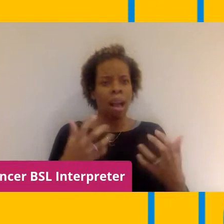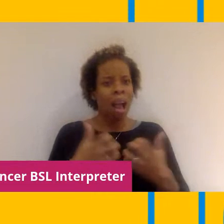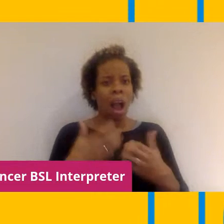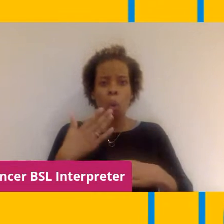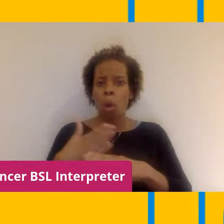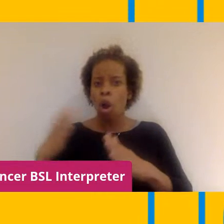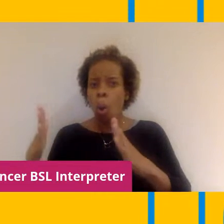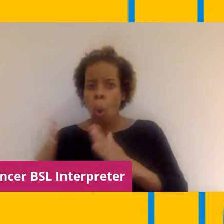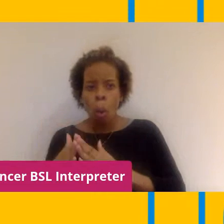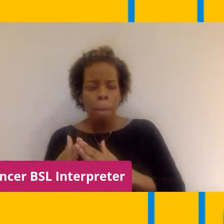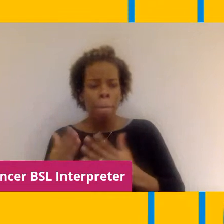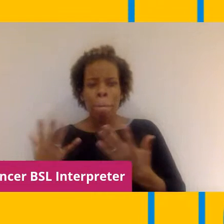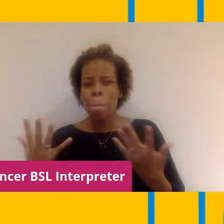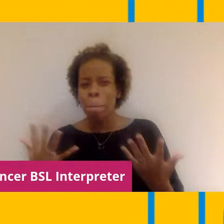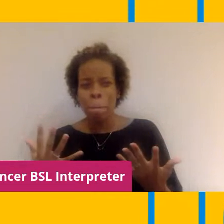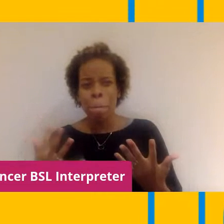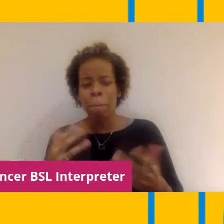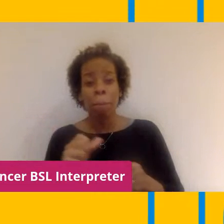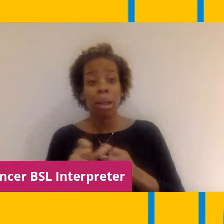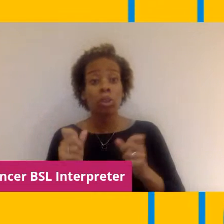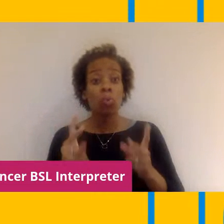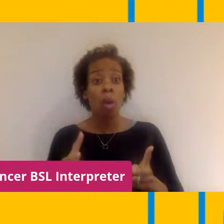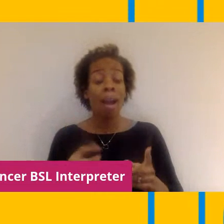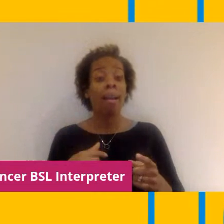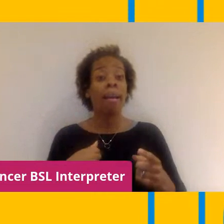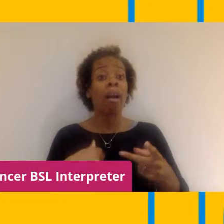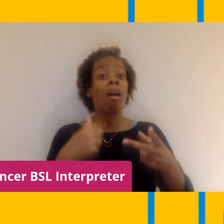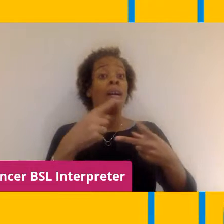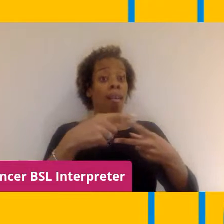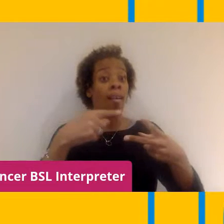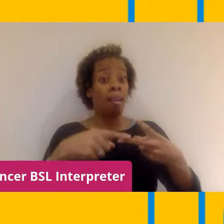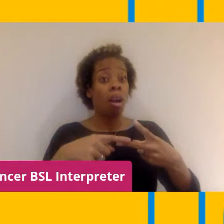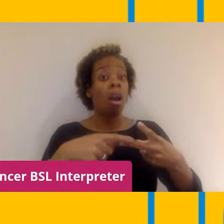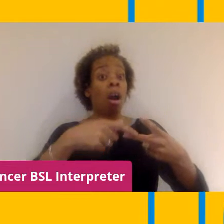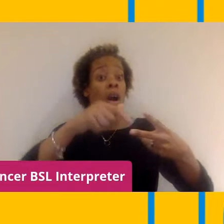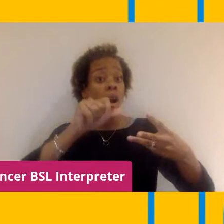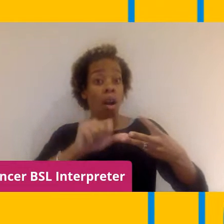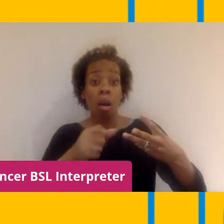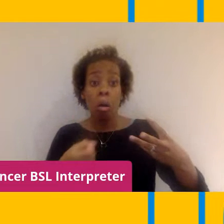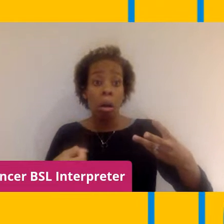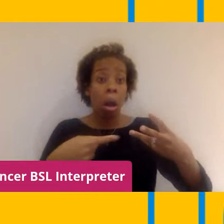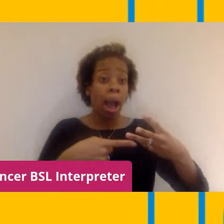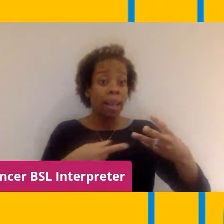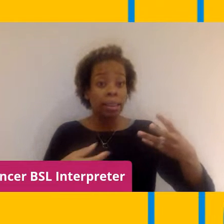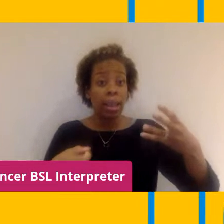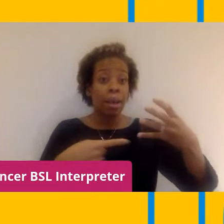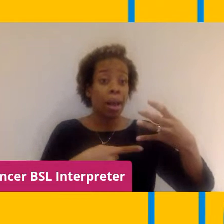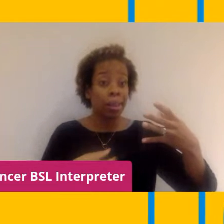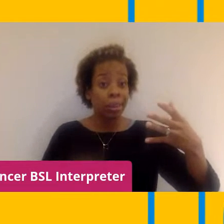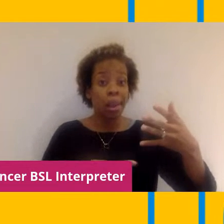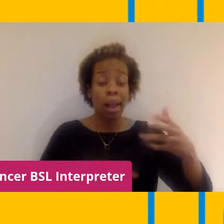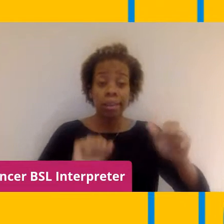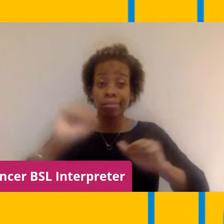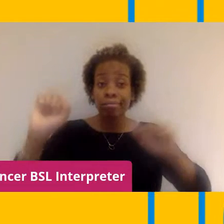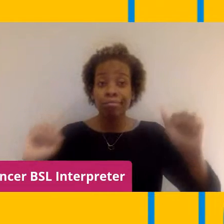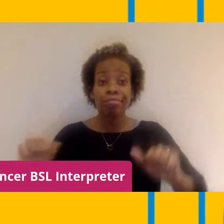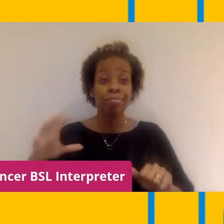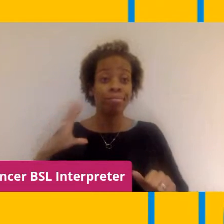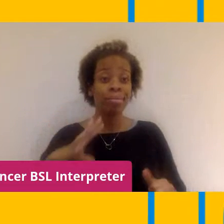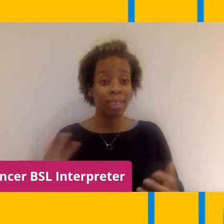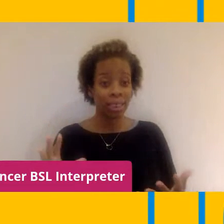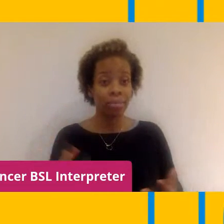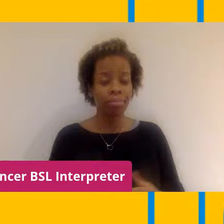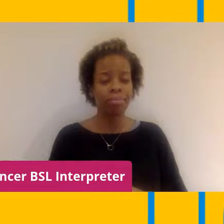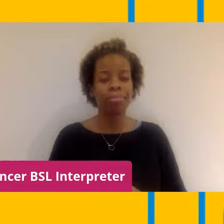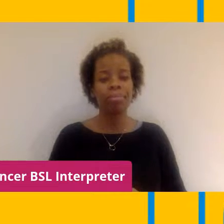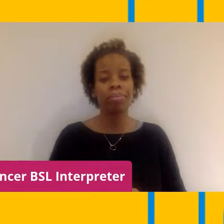it out into other things as the discussion develops. And we've also encouraged people who perhaps